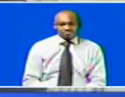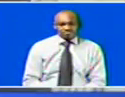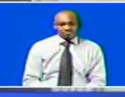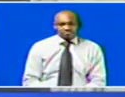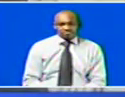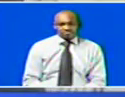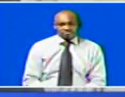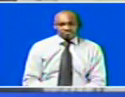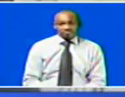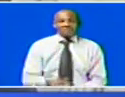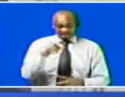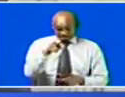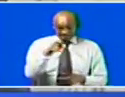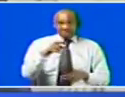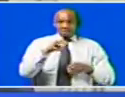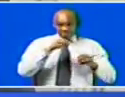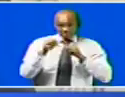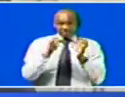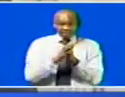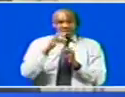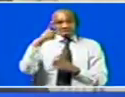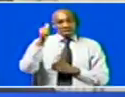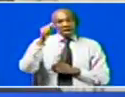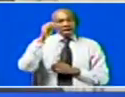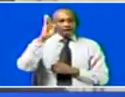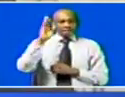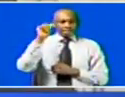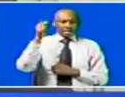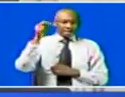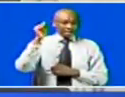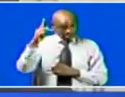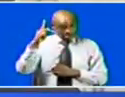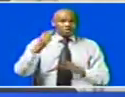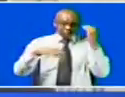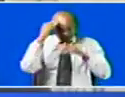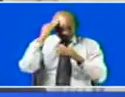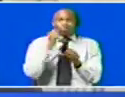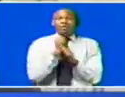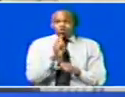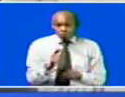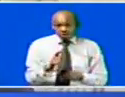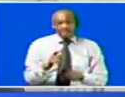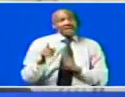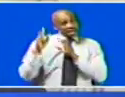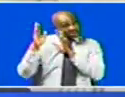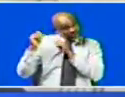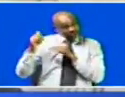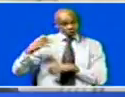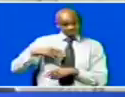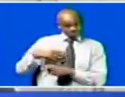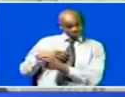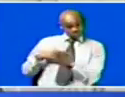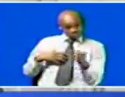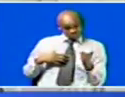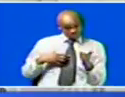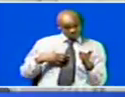Today, 9001 2015 will be a success in Kabarak University. Thank you so much. KEBS management urges the entire Kabarak University to ensure that the expectations